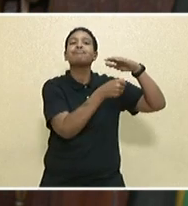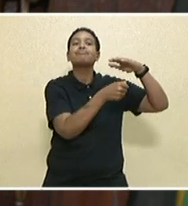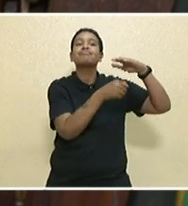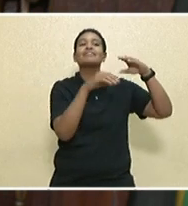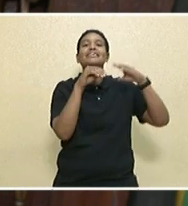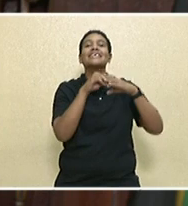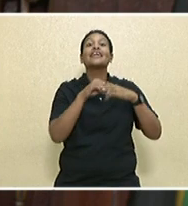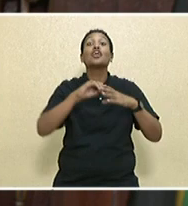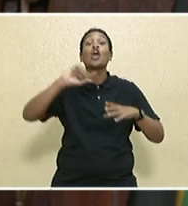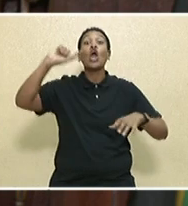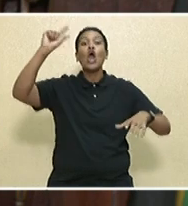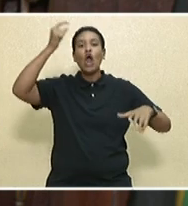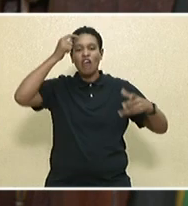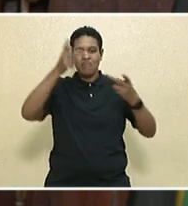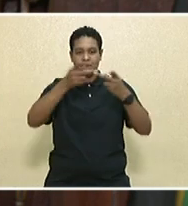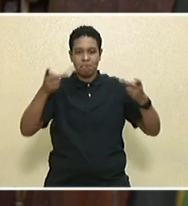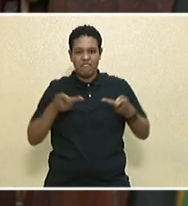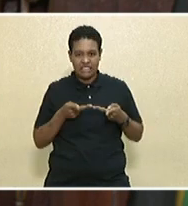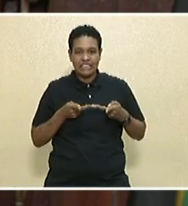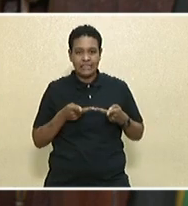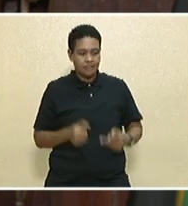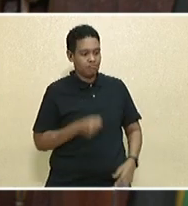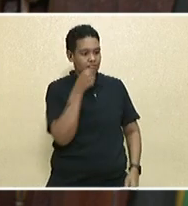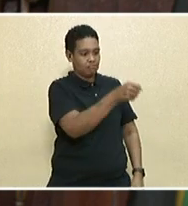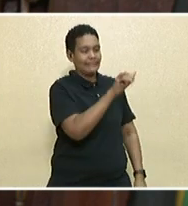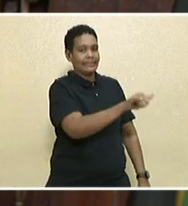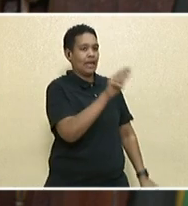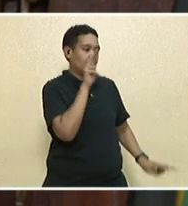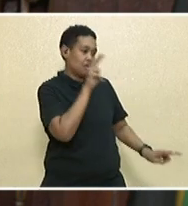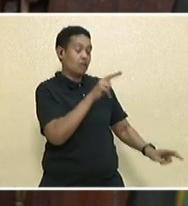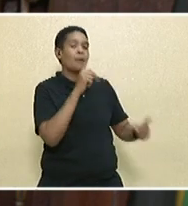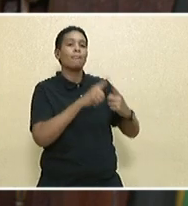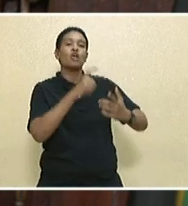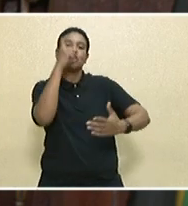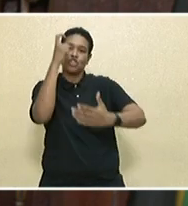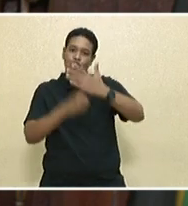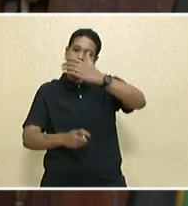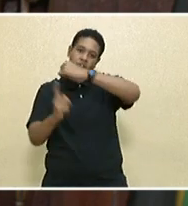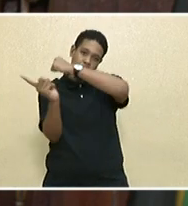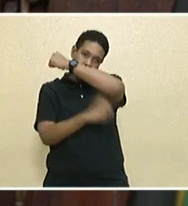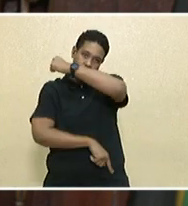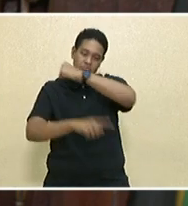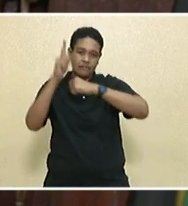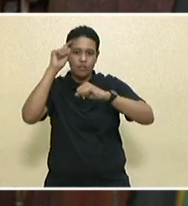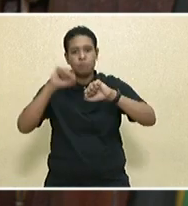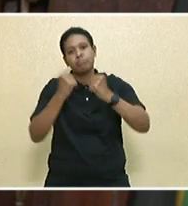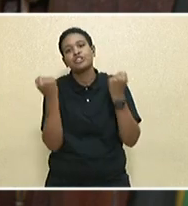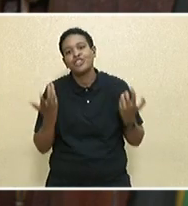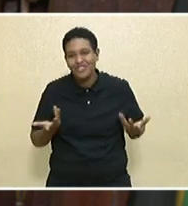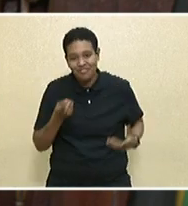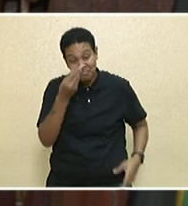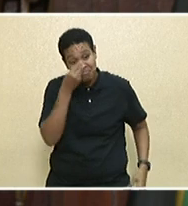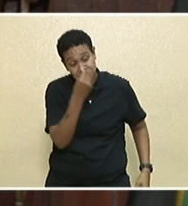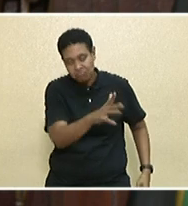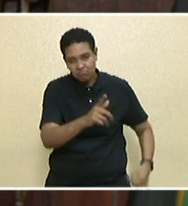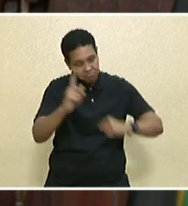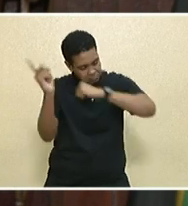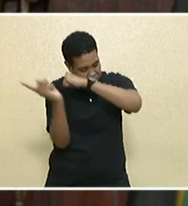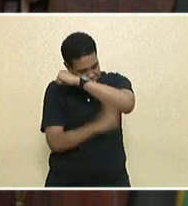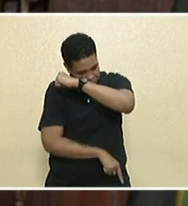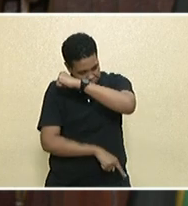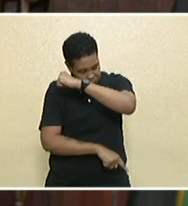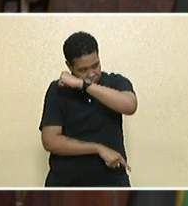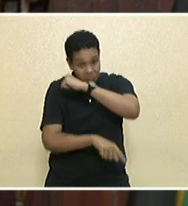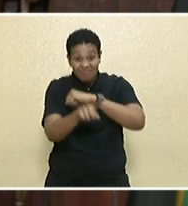a state quarantine facility and to be charged for the breach. Again, we can